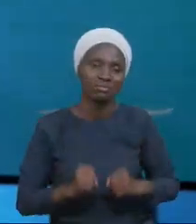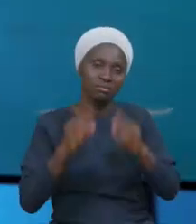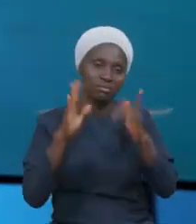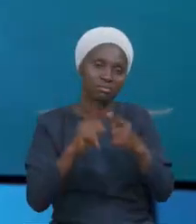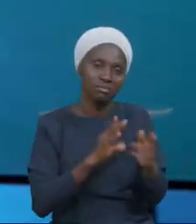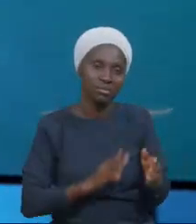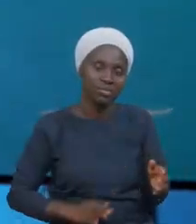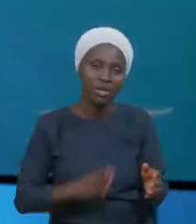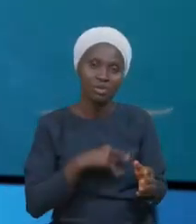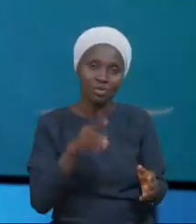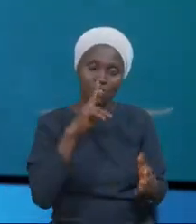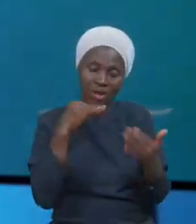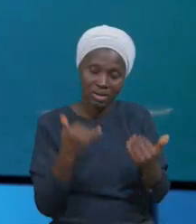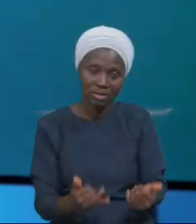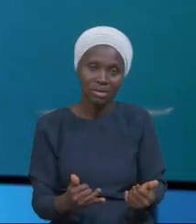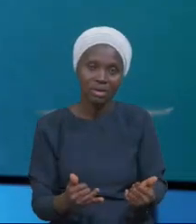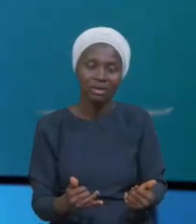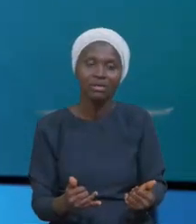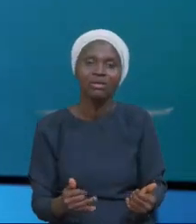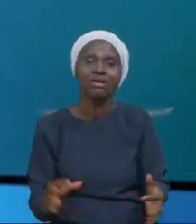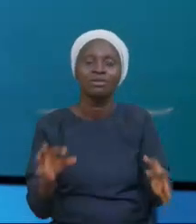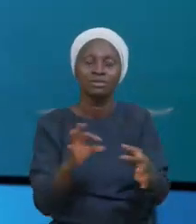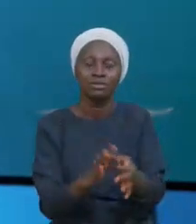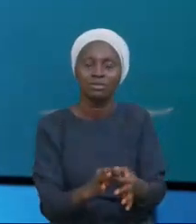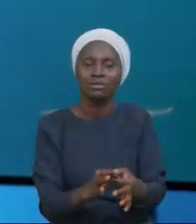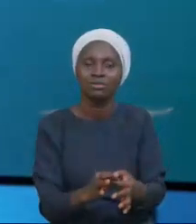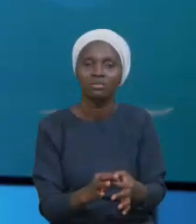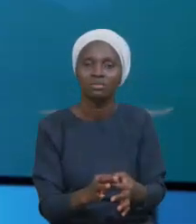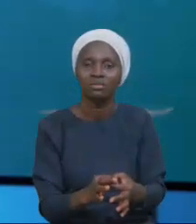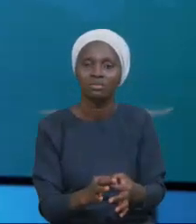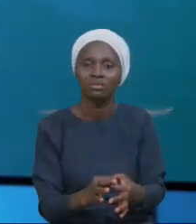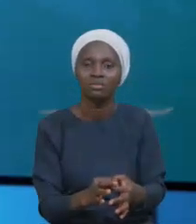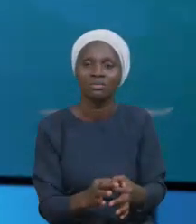heirs in the kingdom. So don't forget, go online,